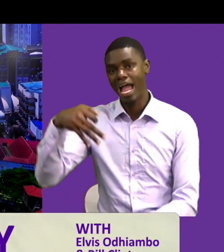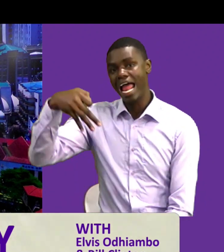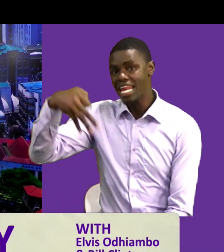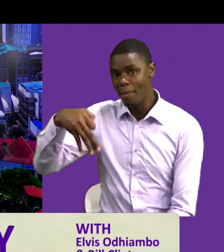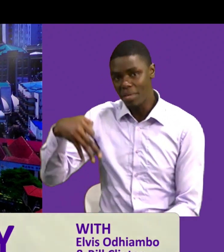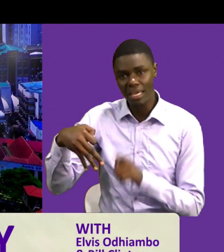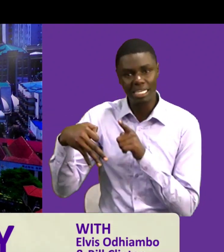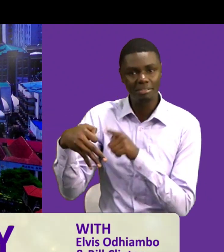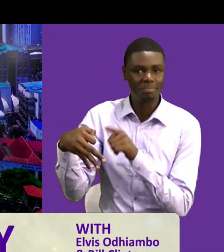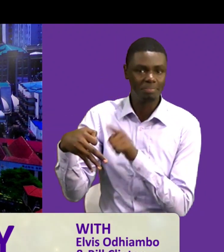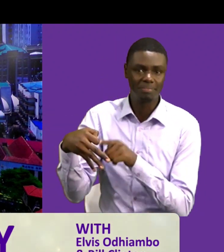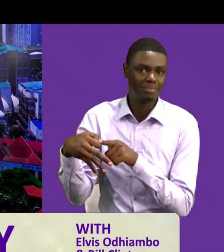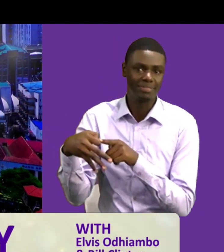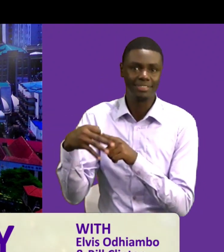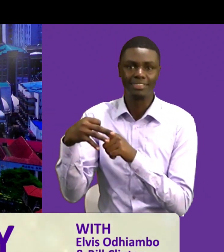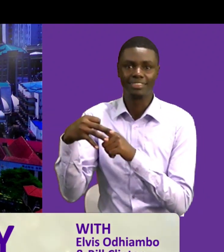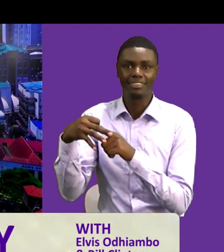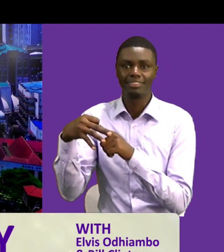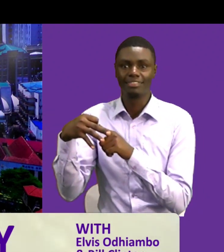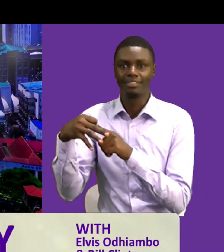Namibia has not reached